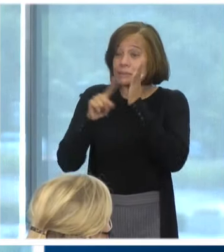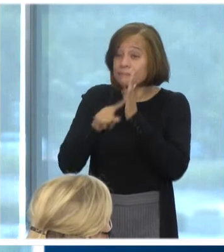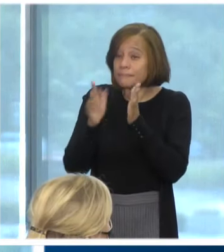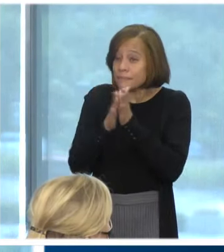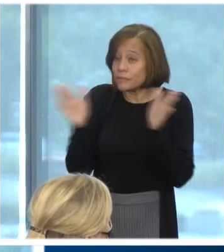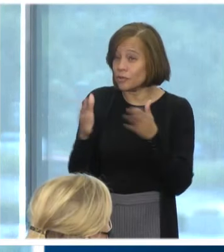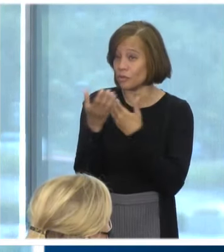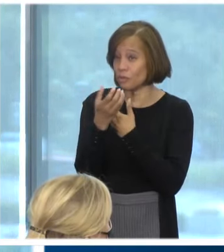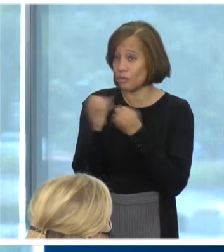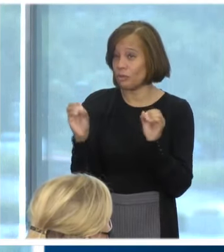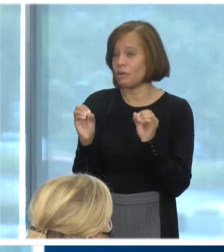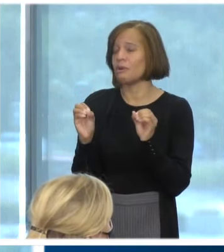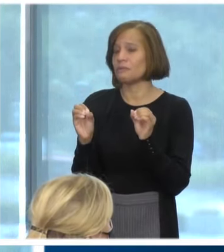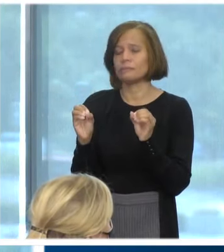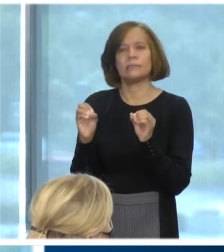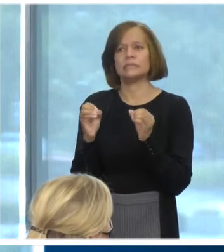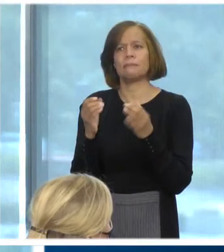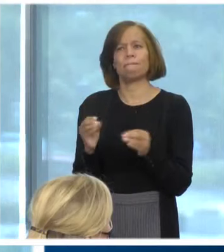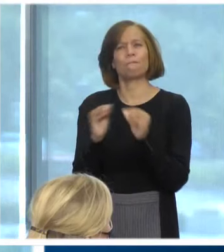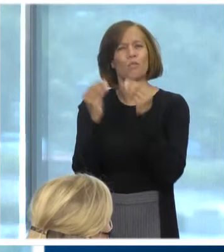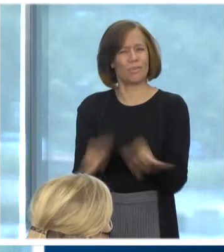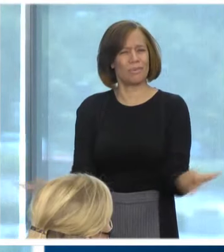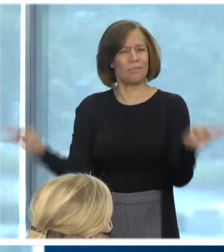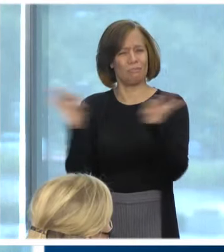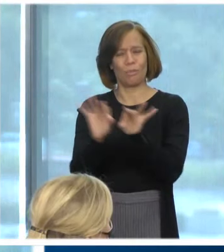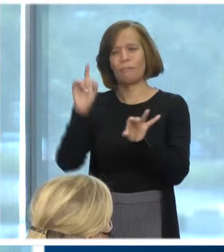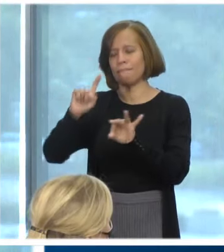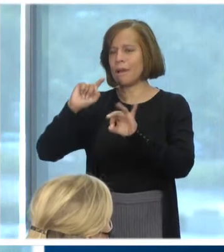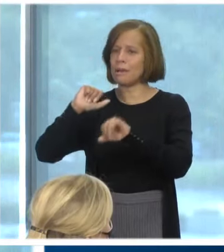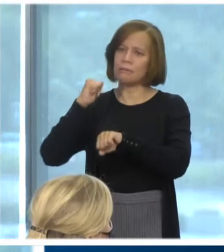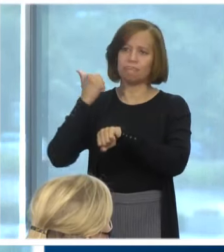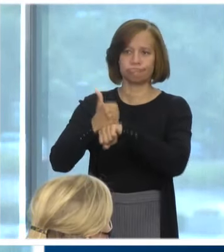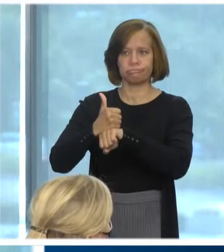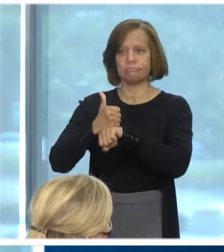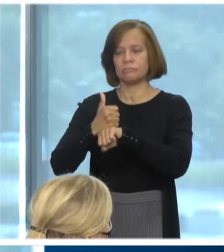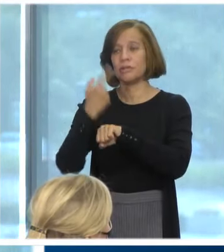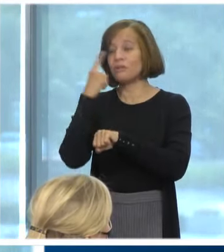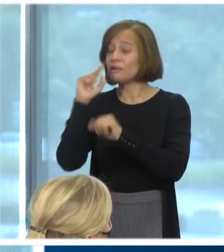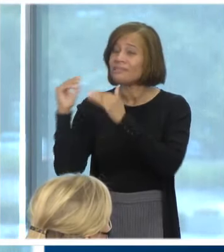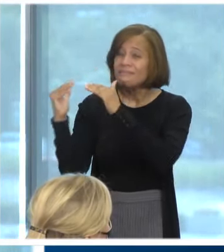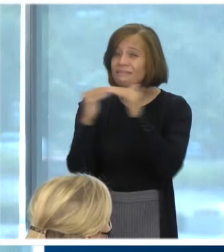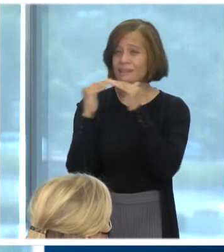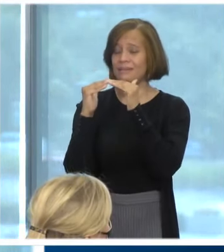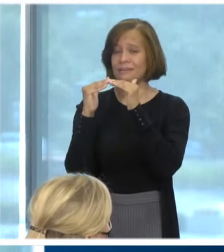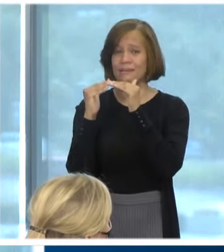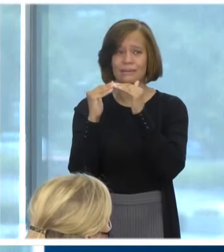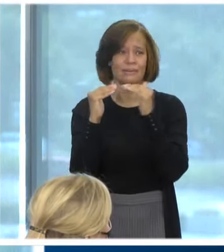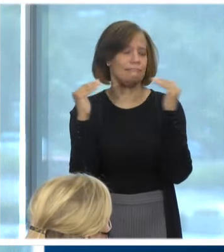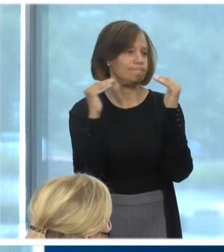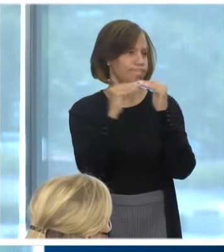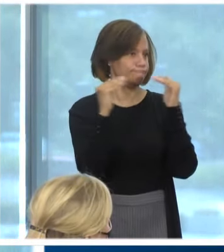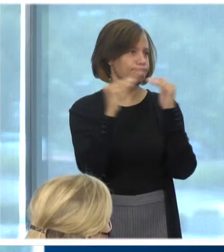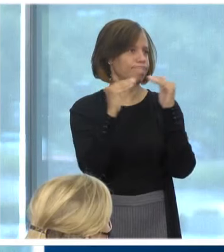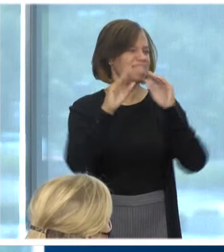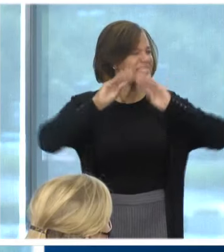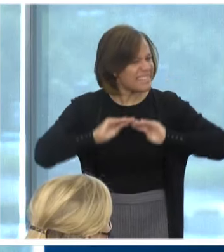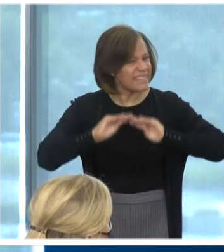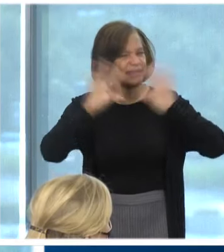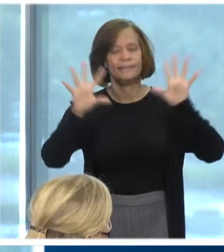more important now than ever before for fair, equitable, and